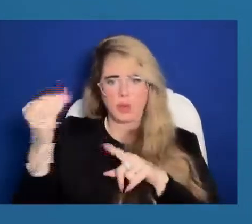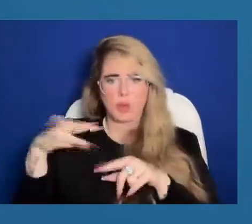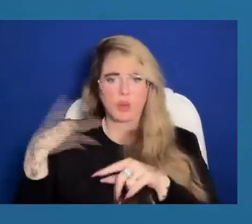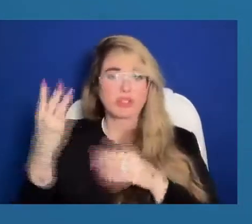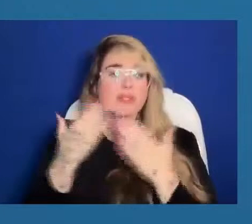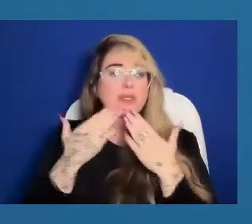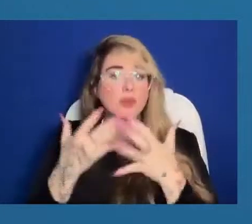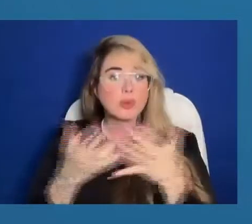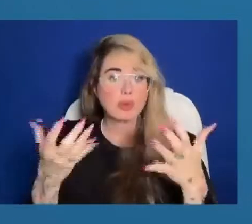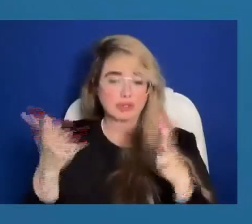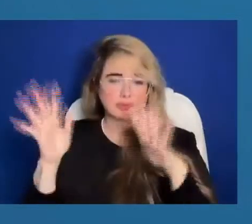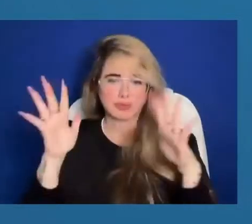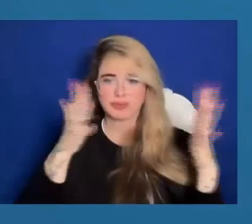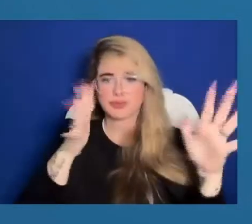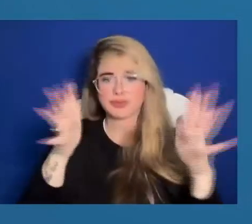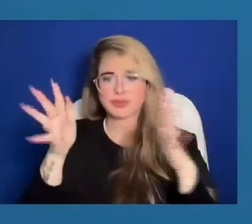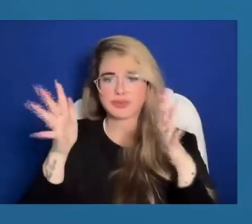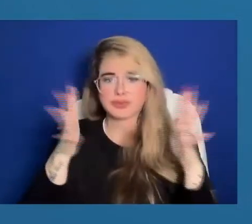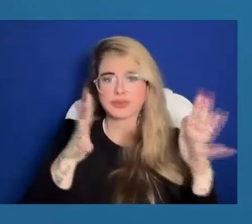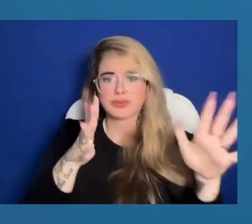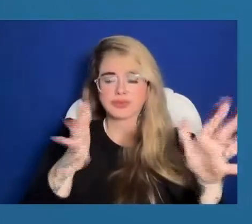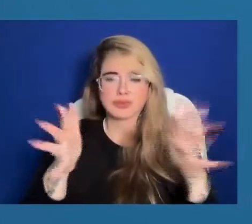much.